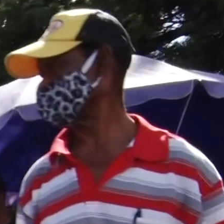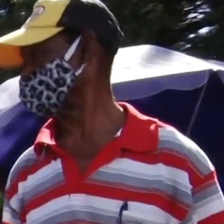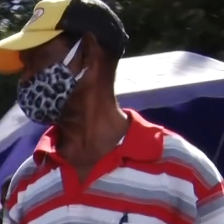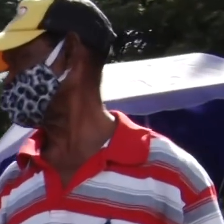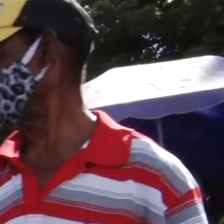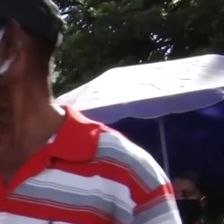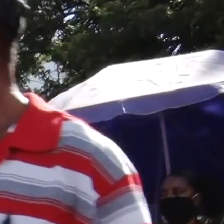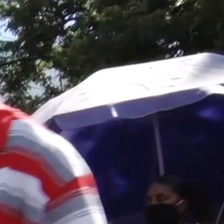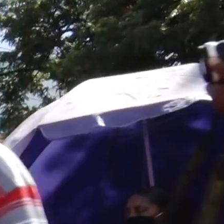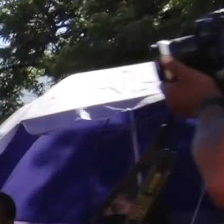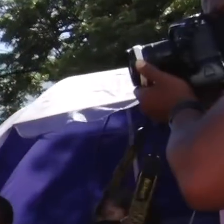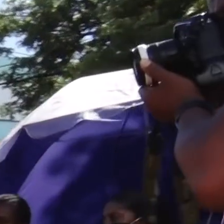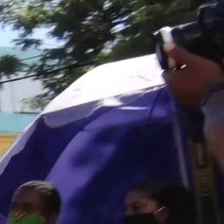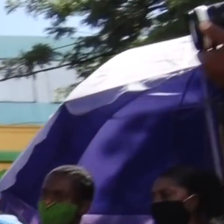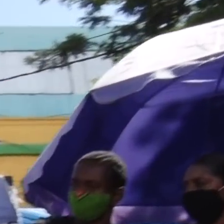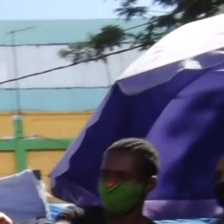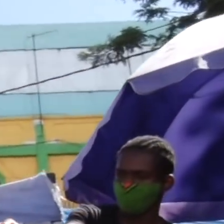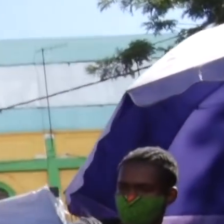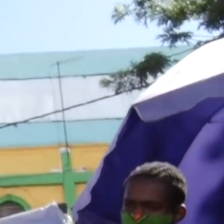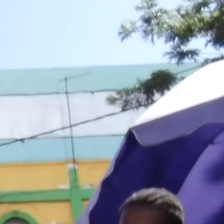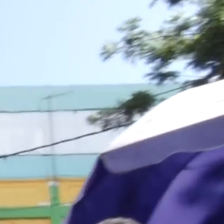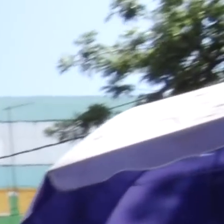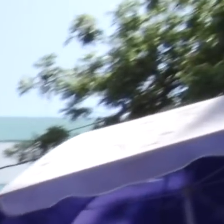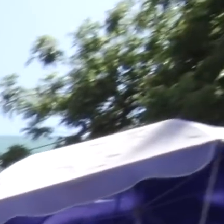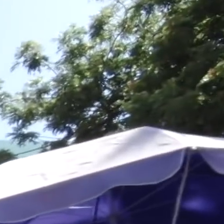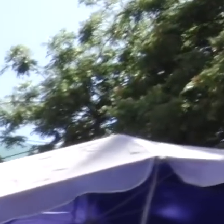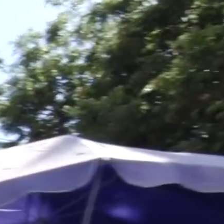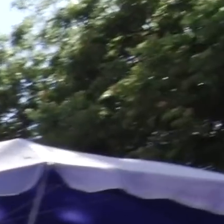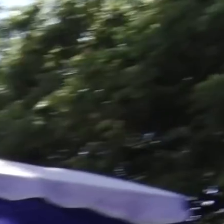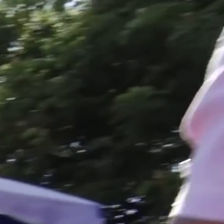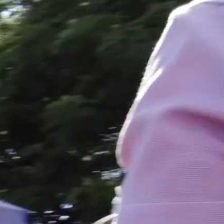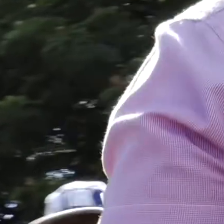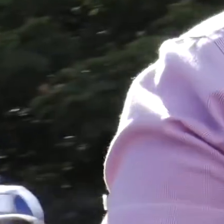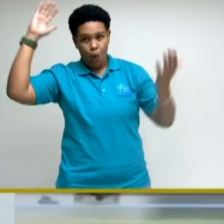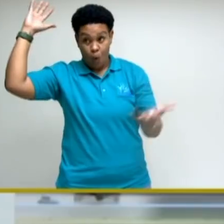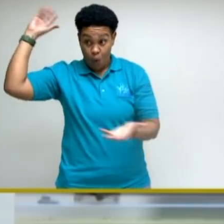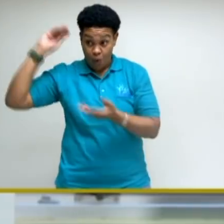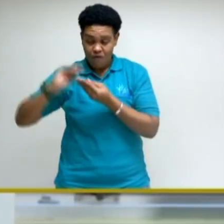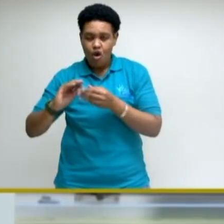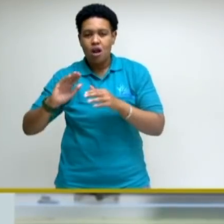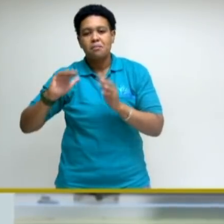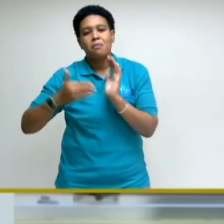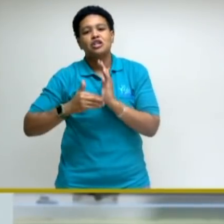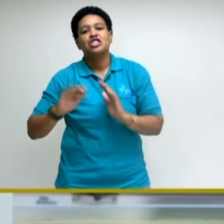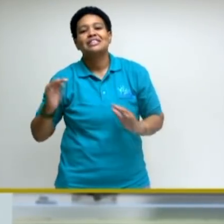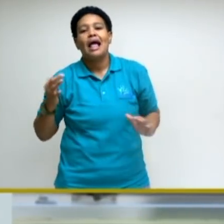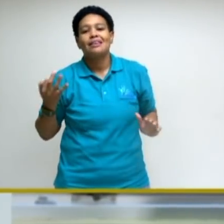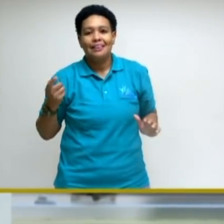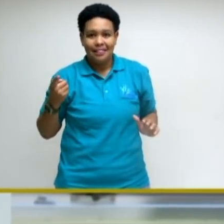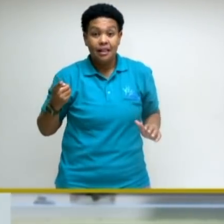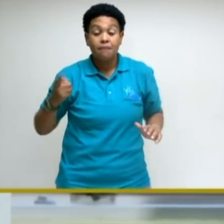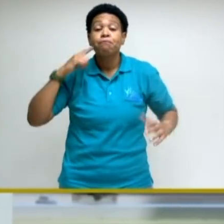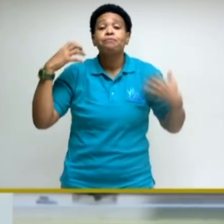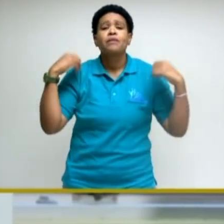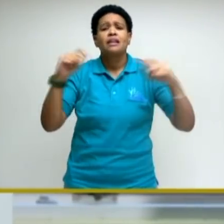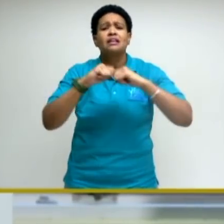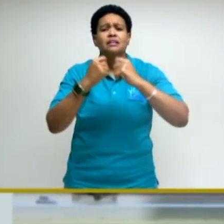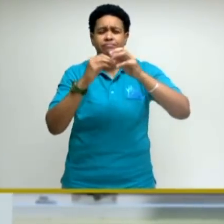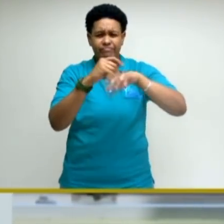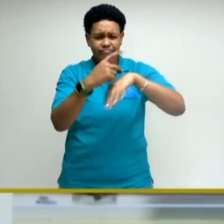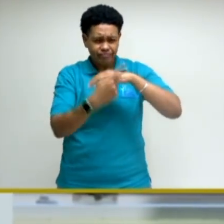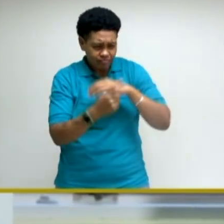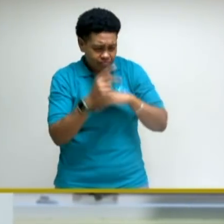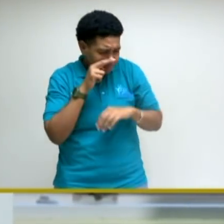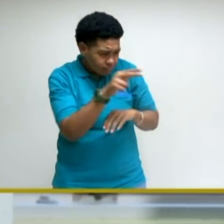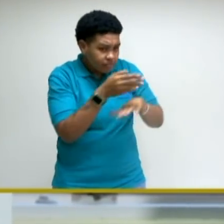health system, as doing so would result in persons not receiving care. The health team in the parish has reported an